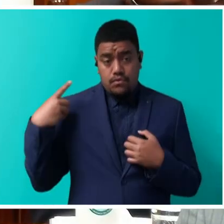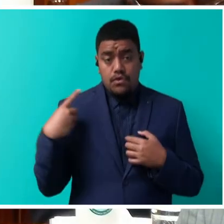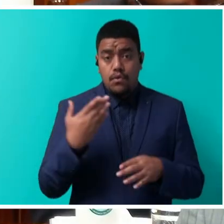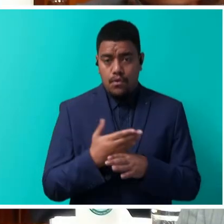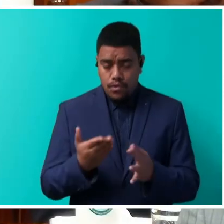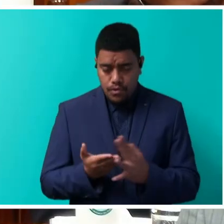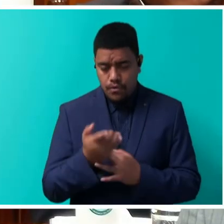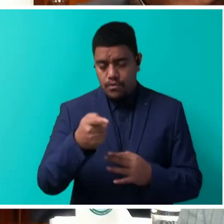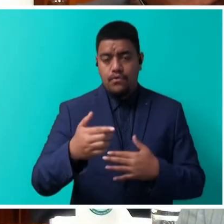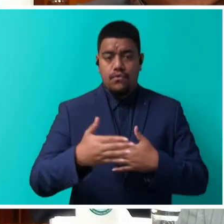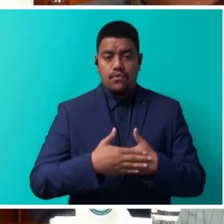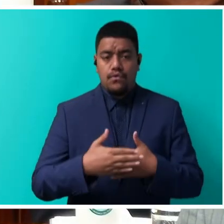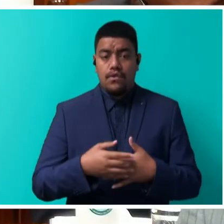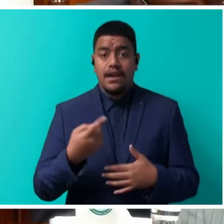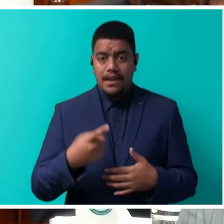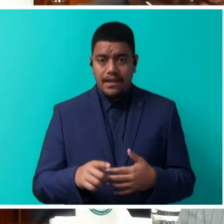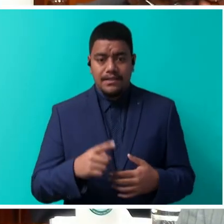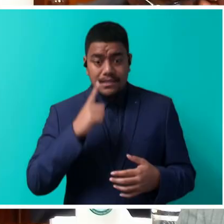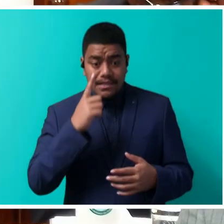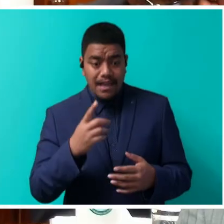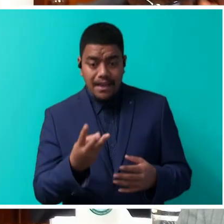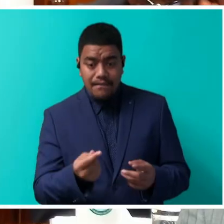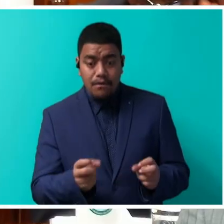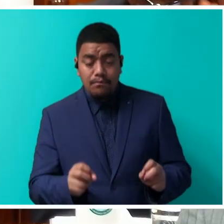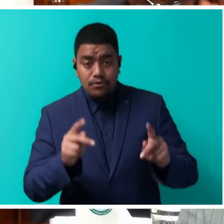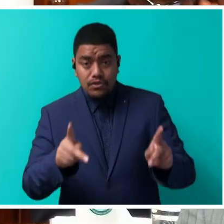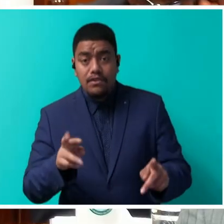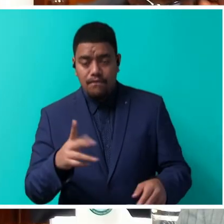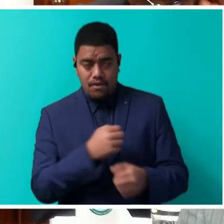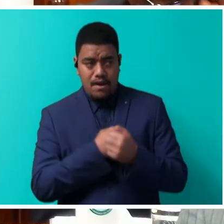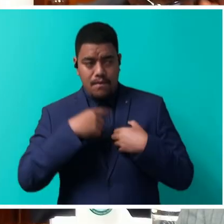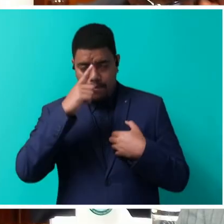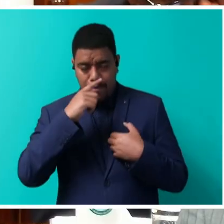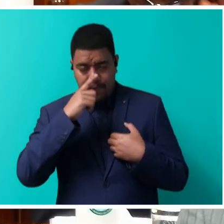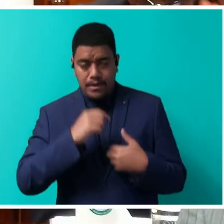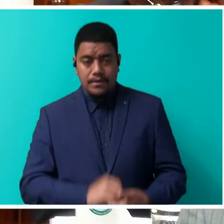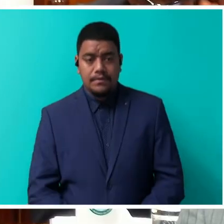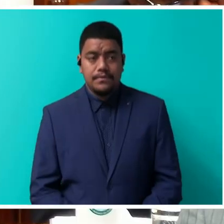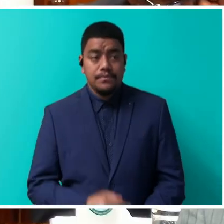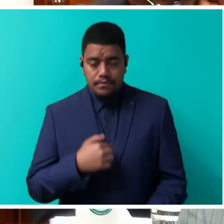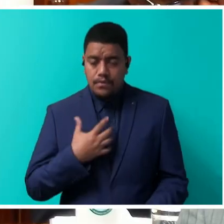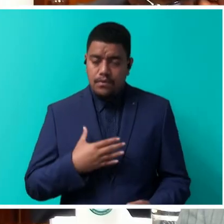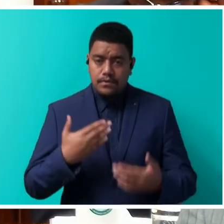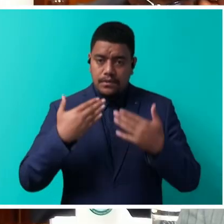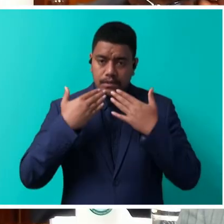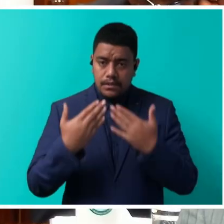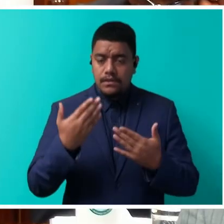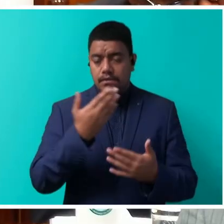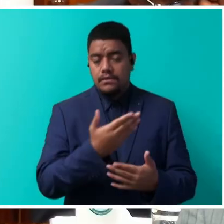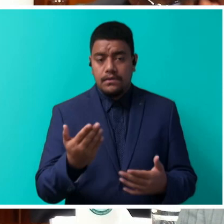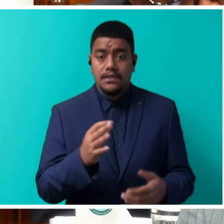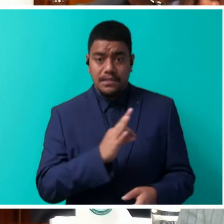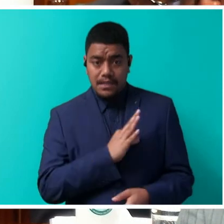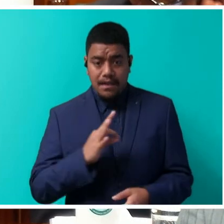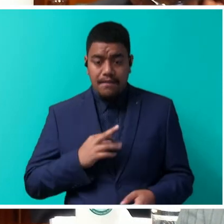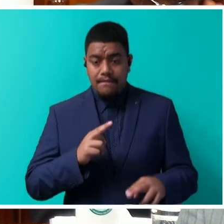door and seize every opportunity available for our people. I acknowledge the dedications of staff at the